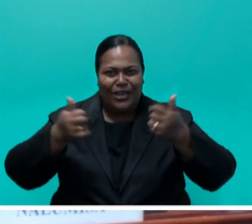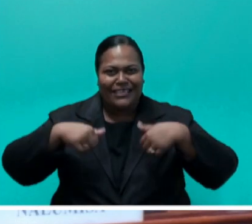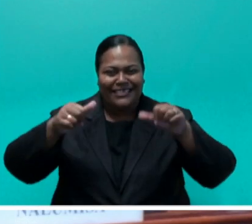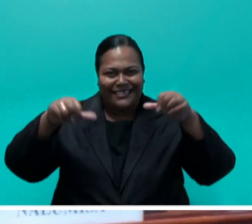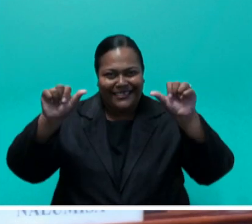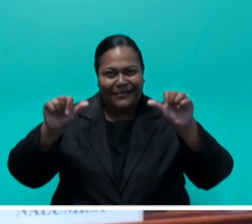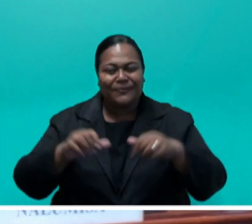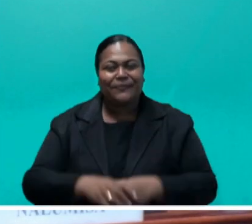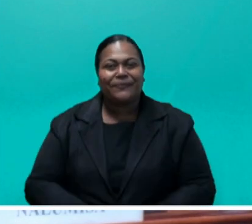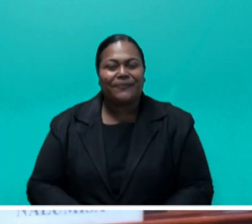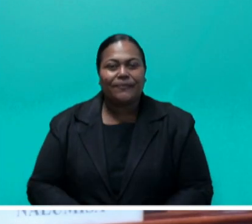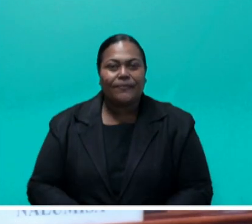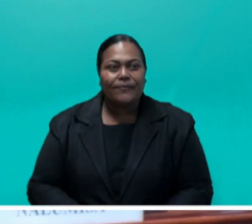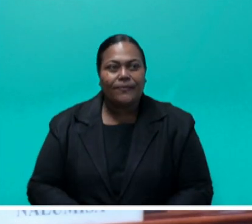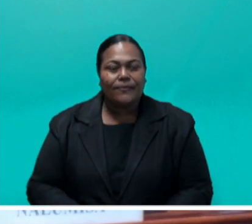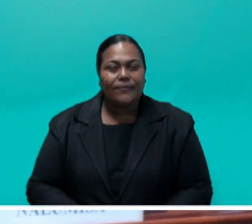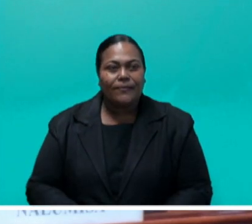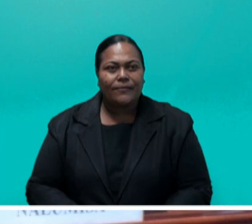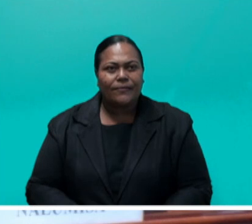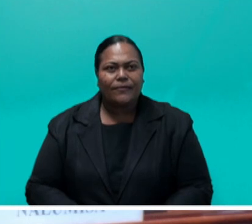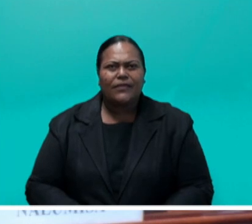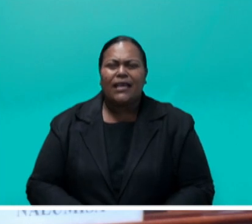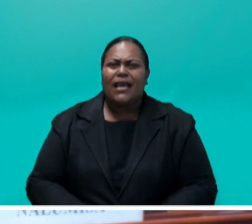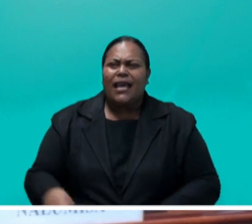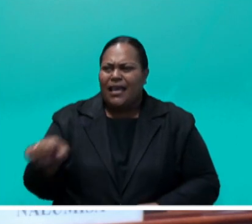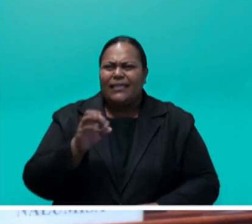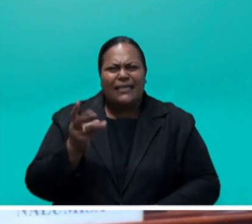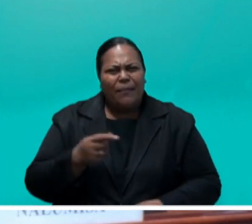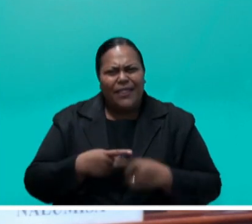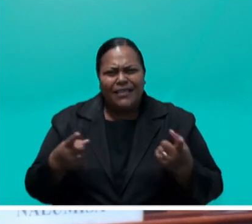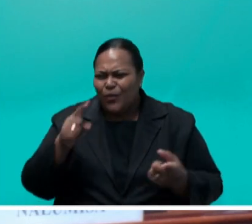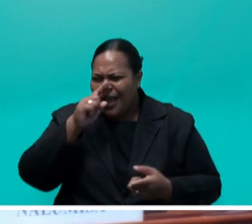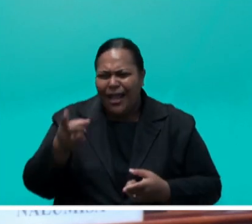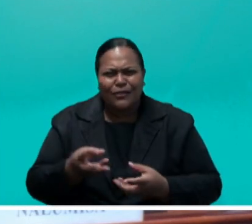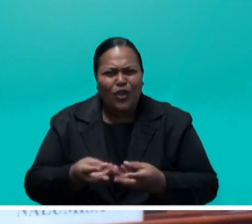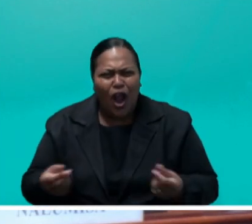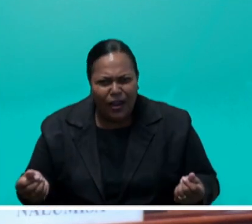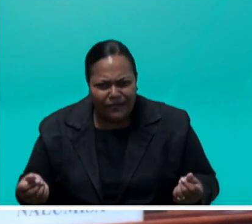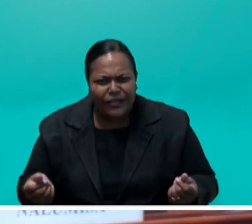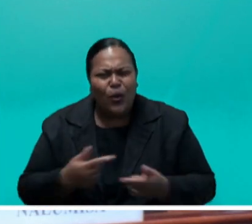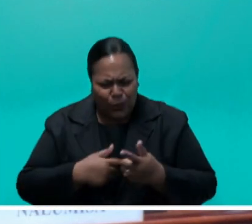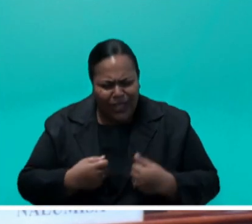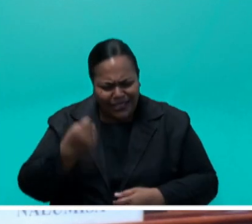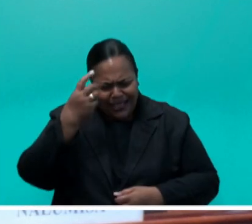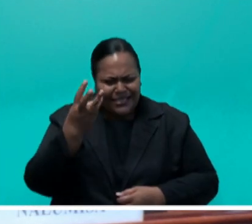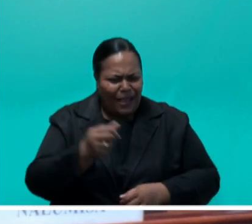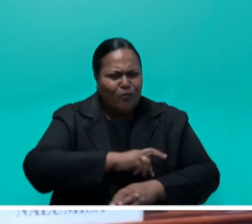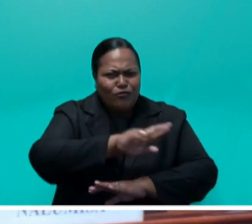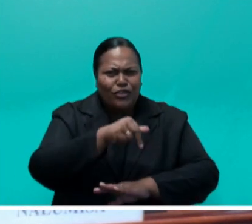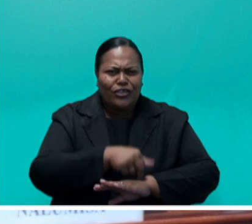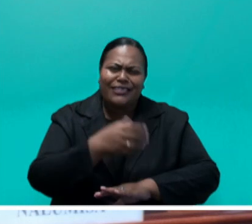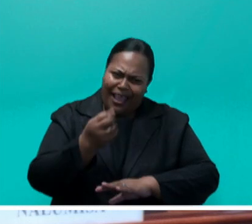In addressing unreachable areas, we recognize that some regions may face